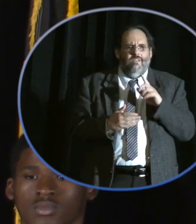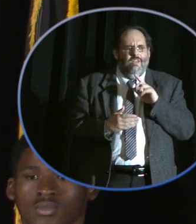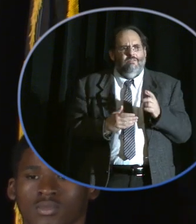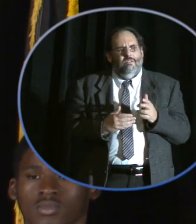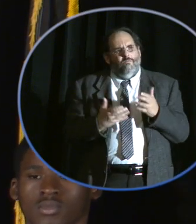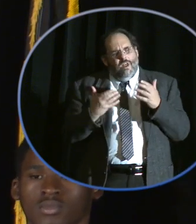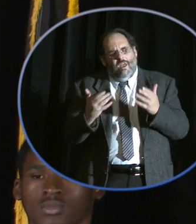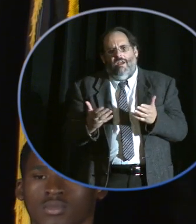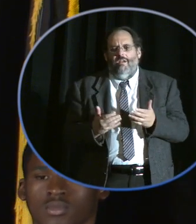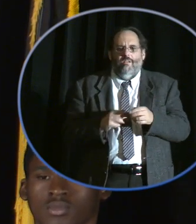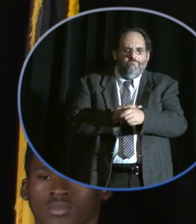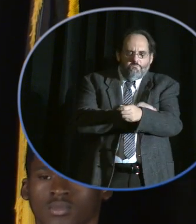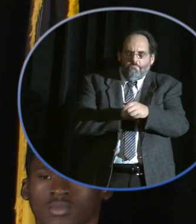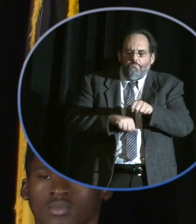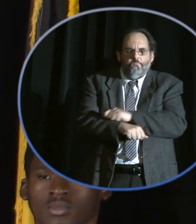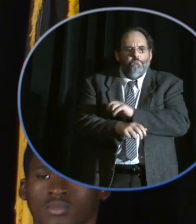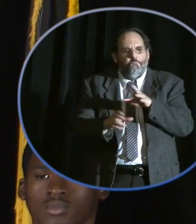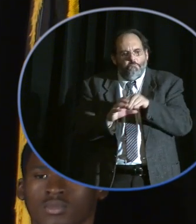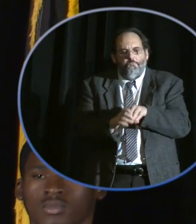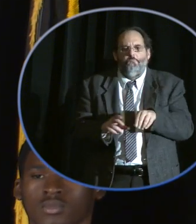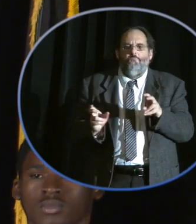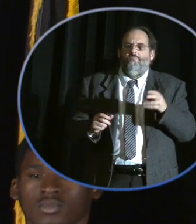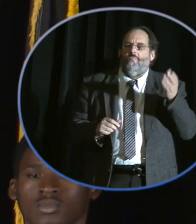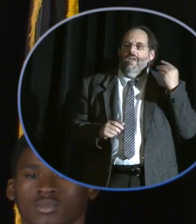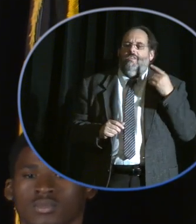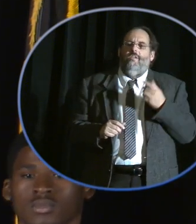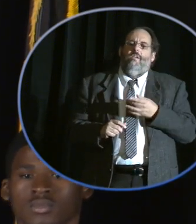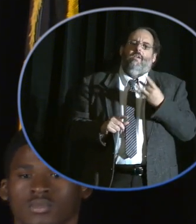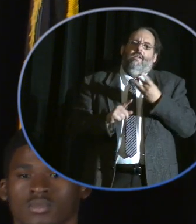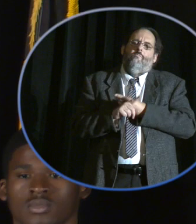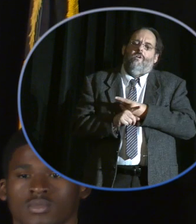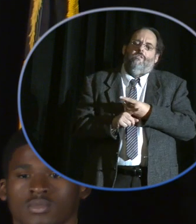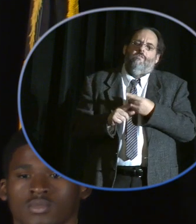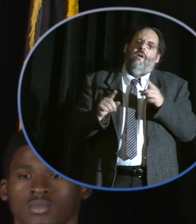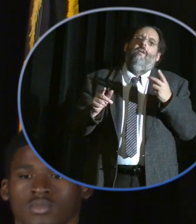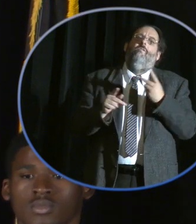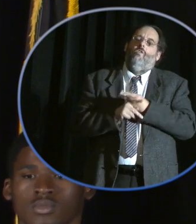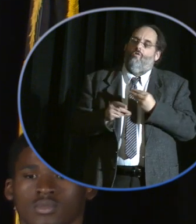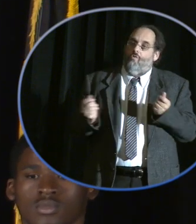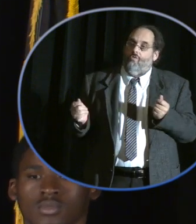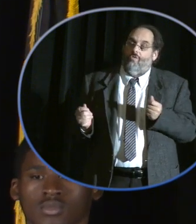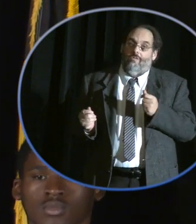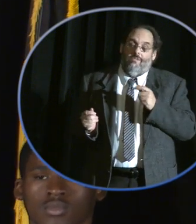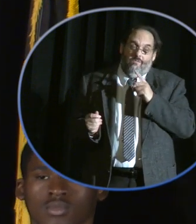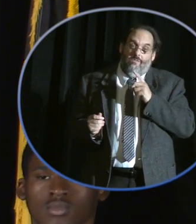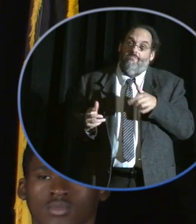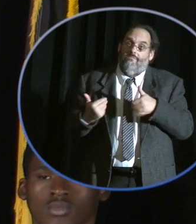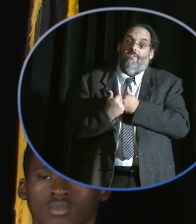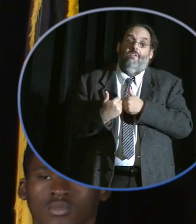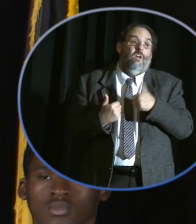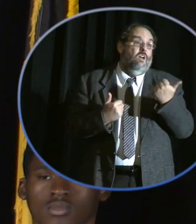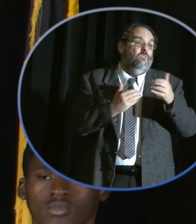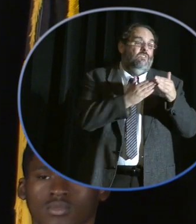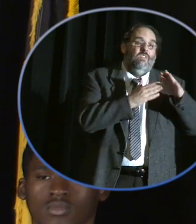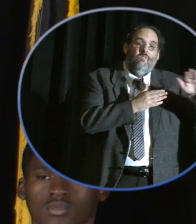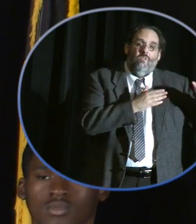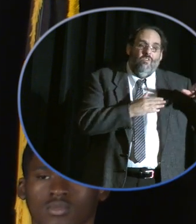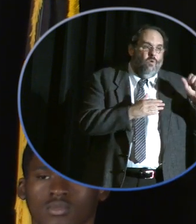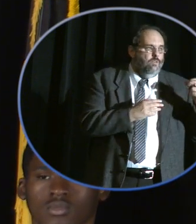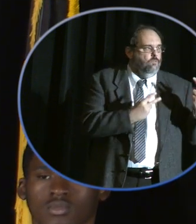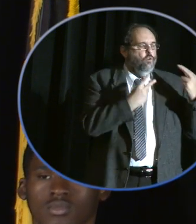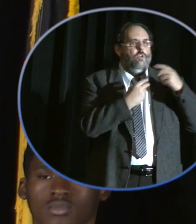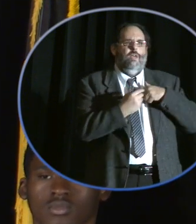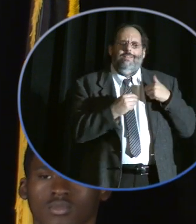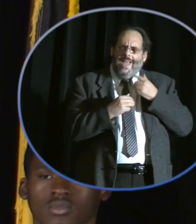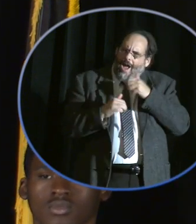on this issue over those long, long months to ultimately come up with a solution that's really hard. That other cities around the country looked to us and